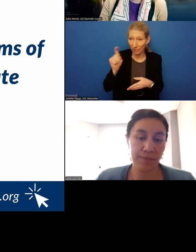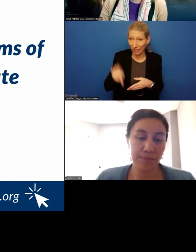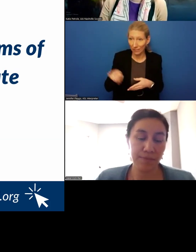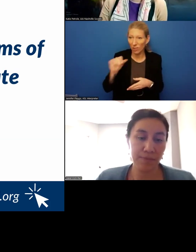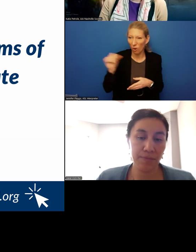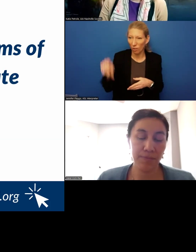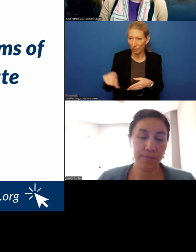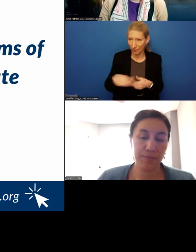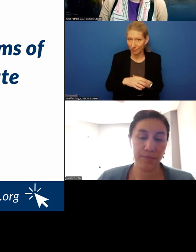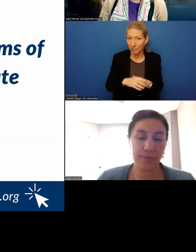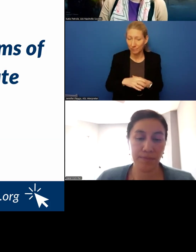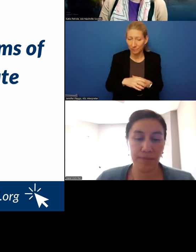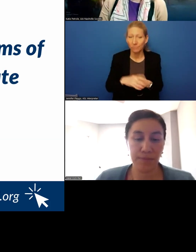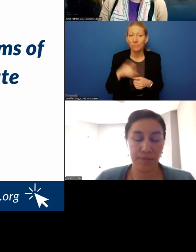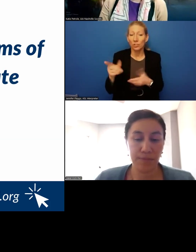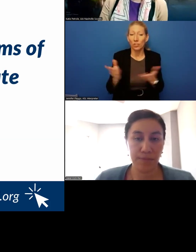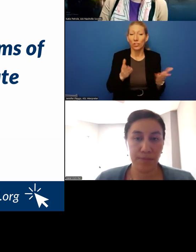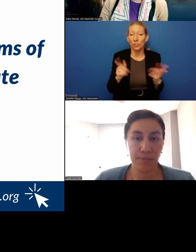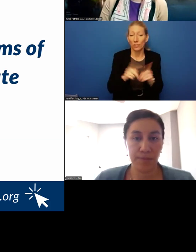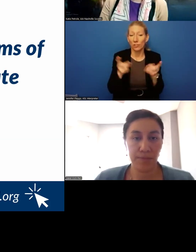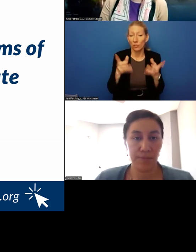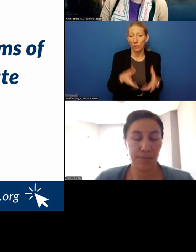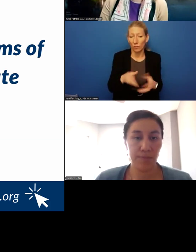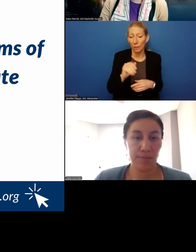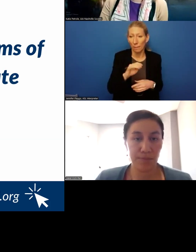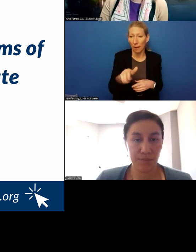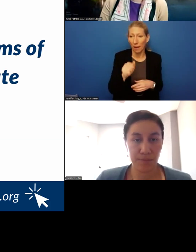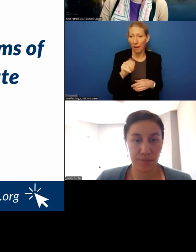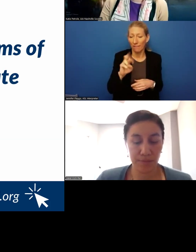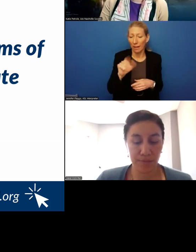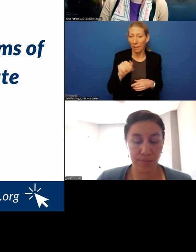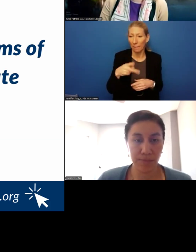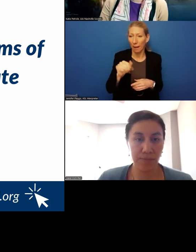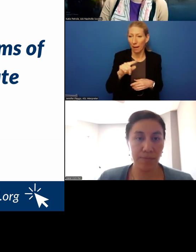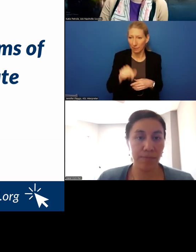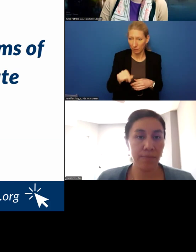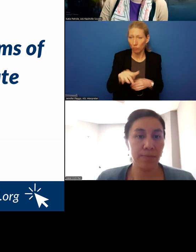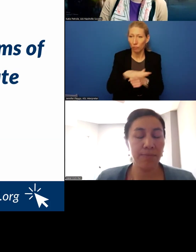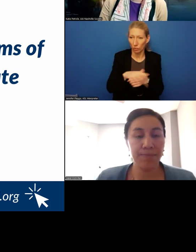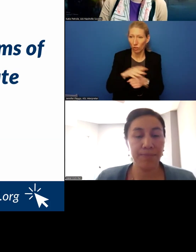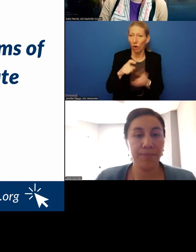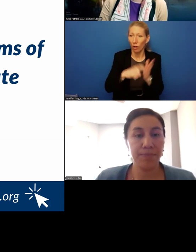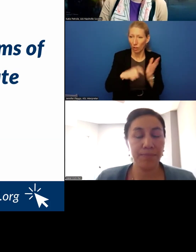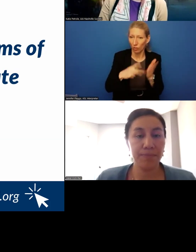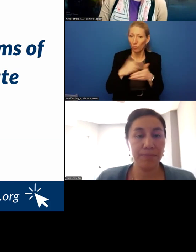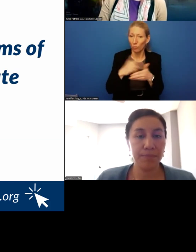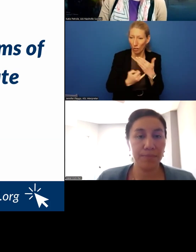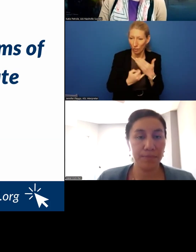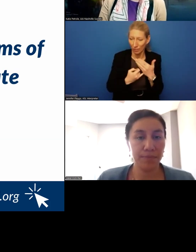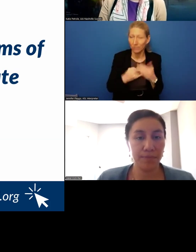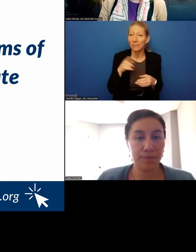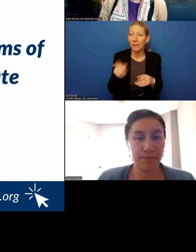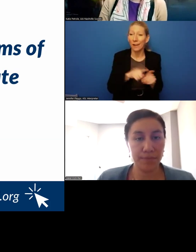Austin. She serves as director of the Baja Verapaz Regional Archaeological Project, PARVEZ, and